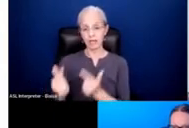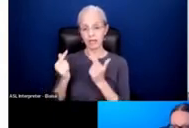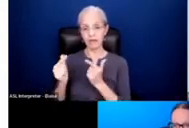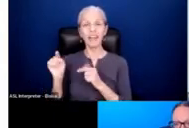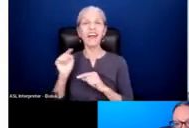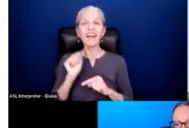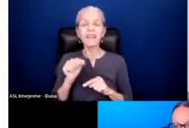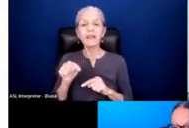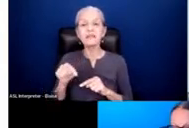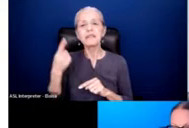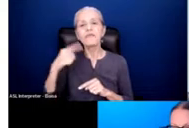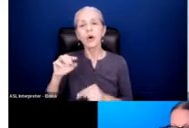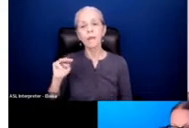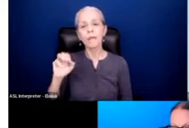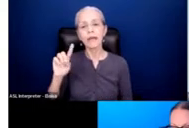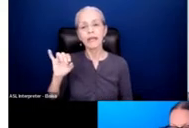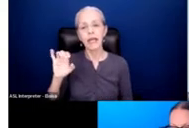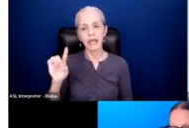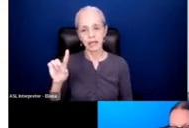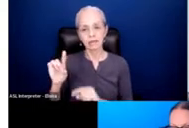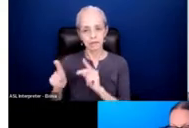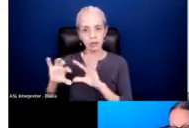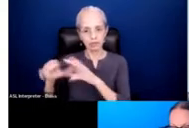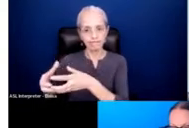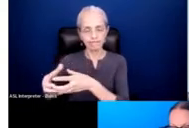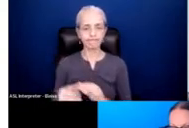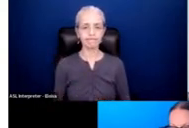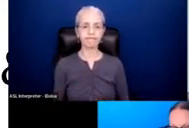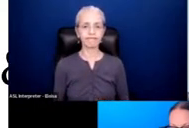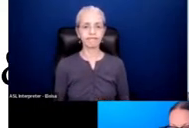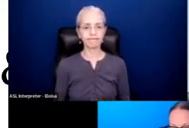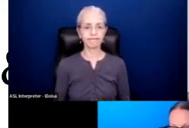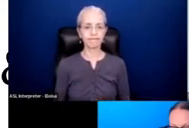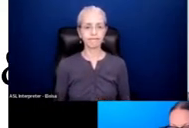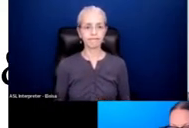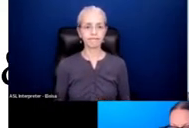HCBS population. Next slide, please.